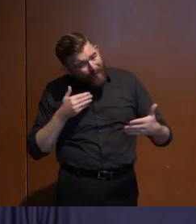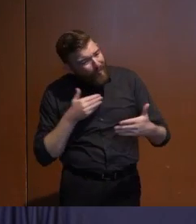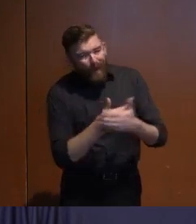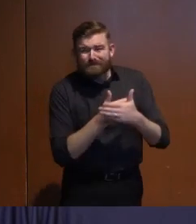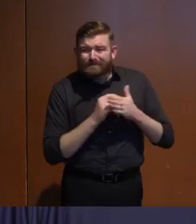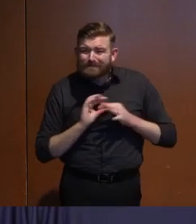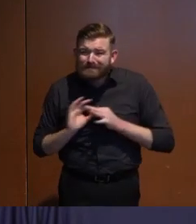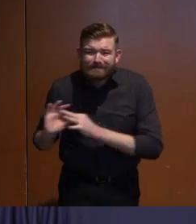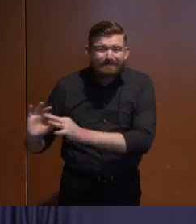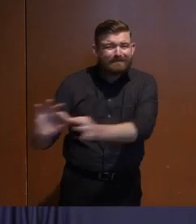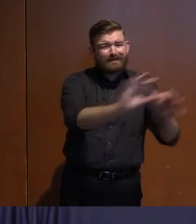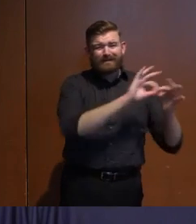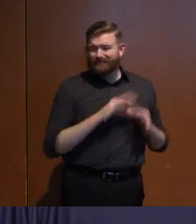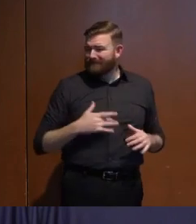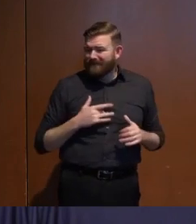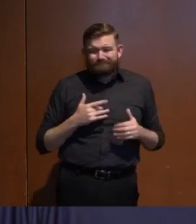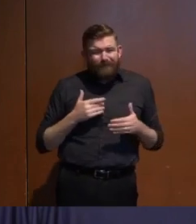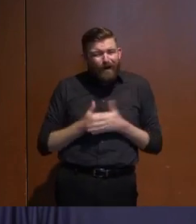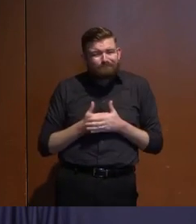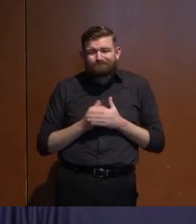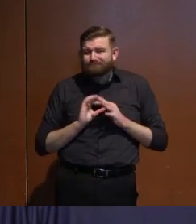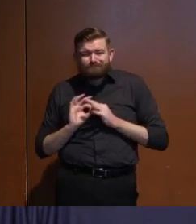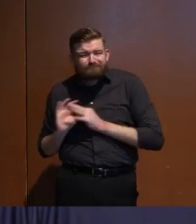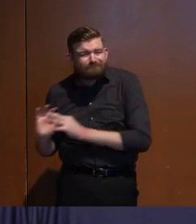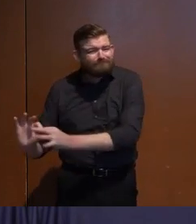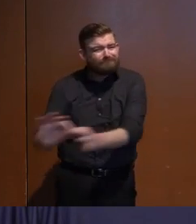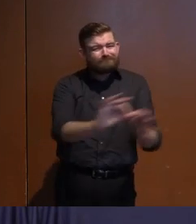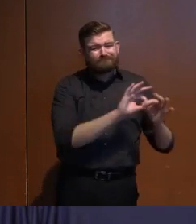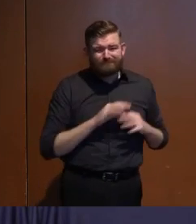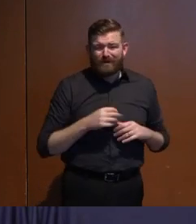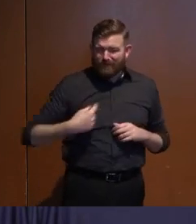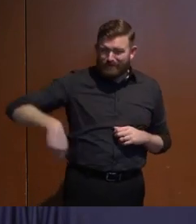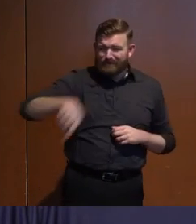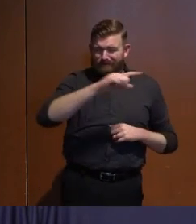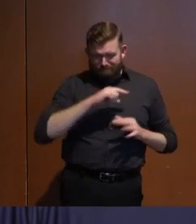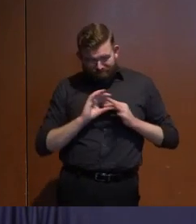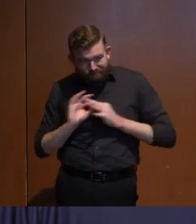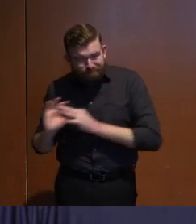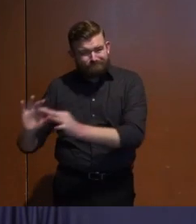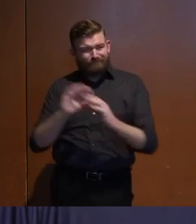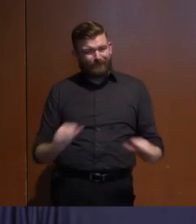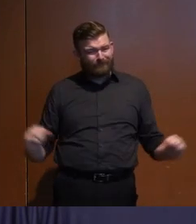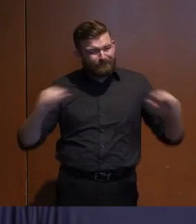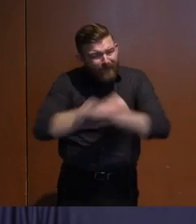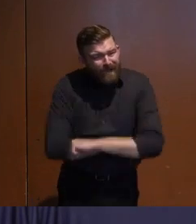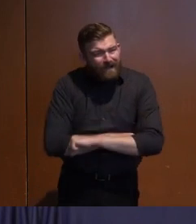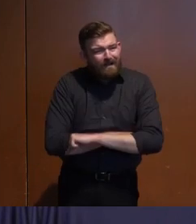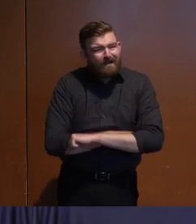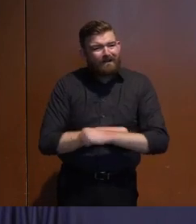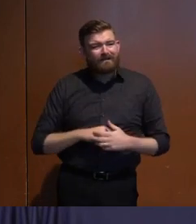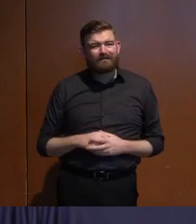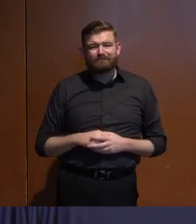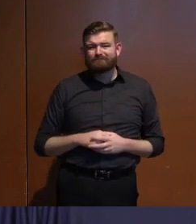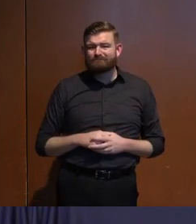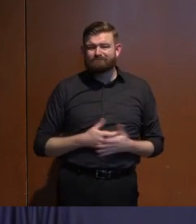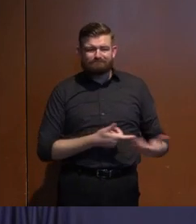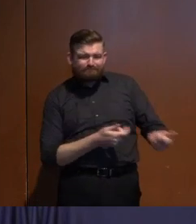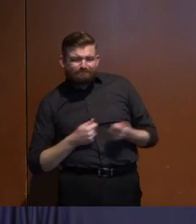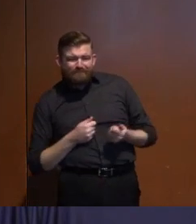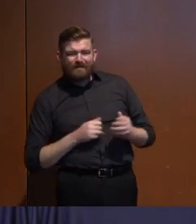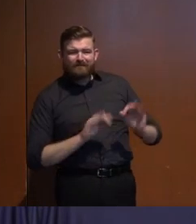challenging common enemy. We are united in our fight. We are pulling our family and ourselves through this